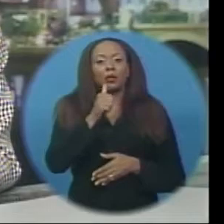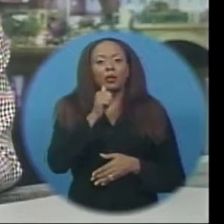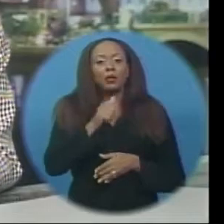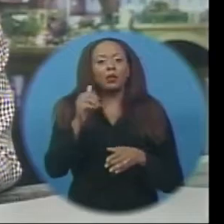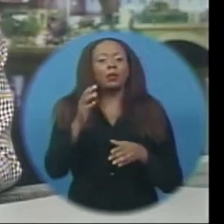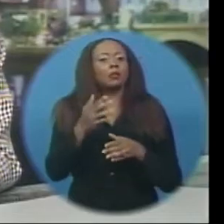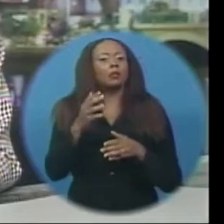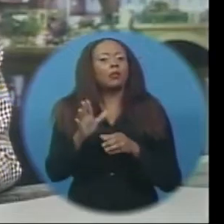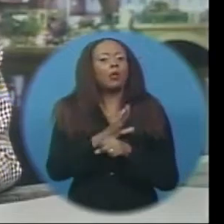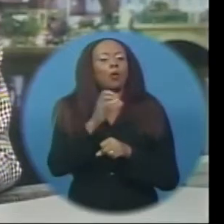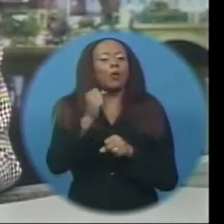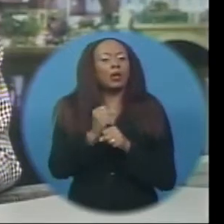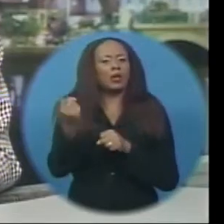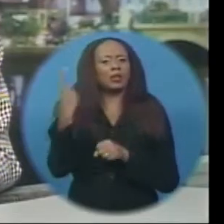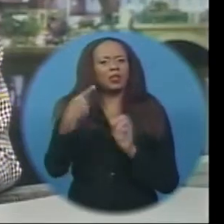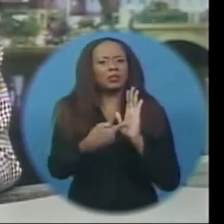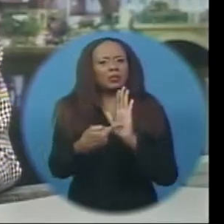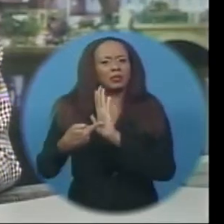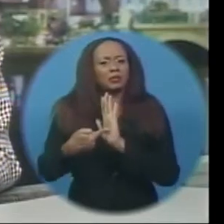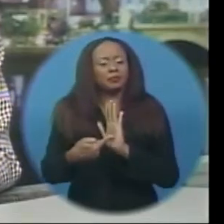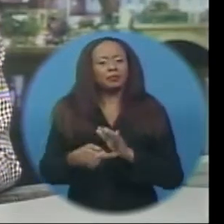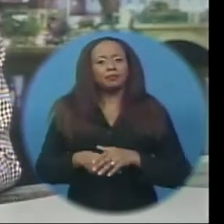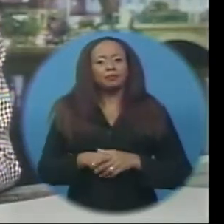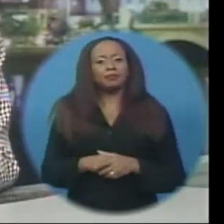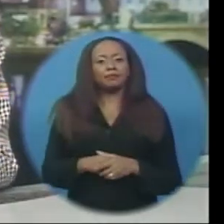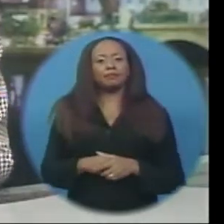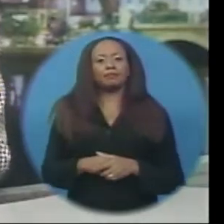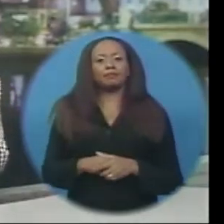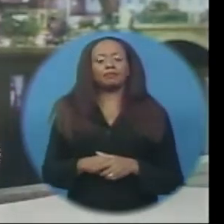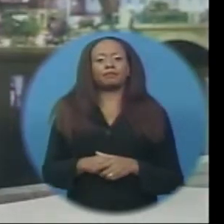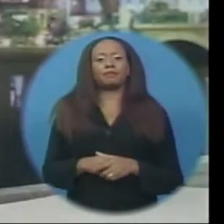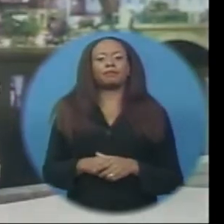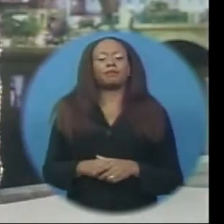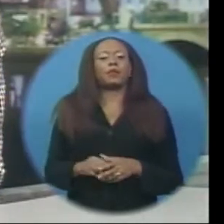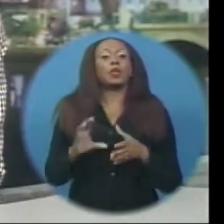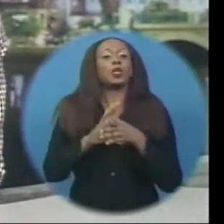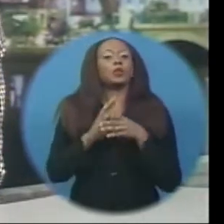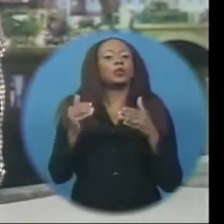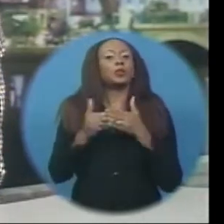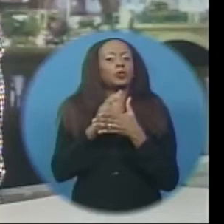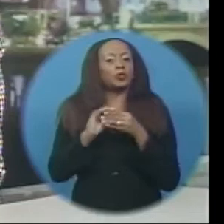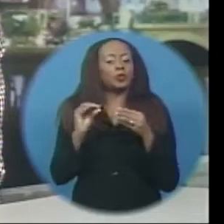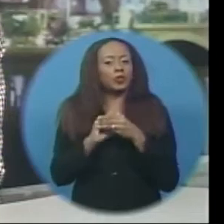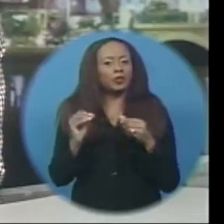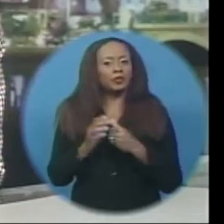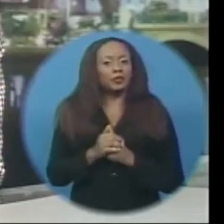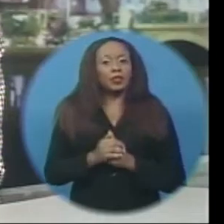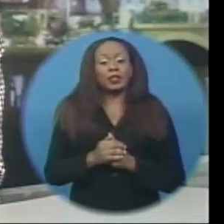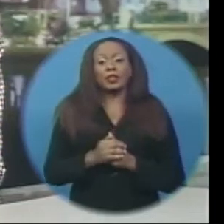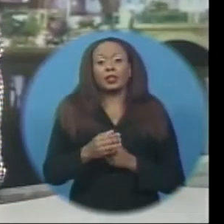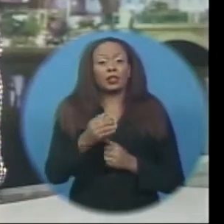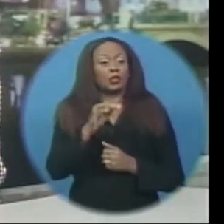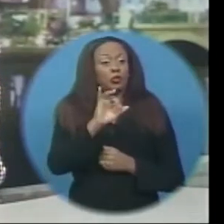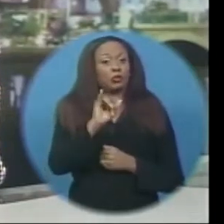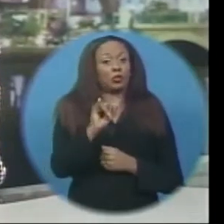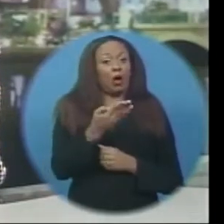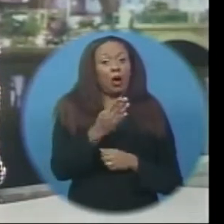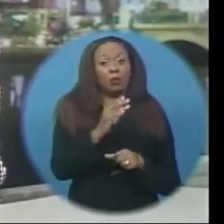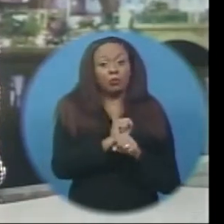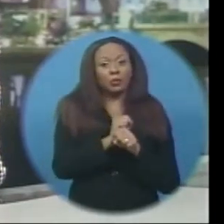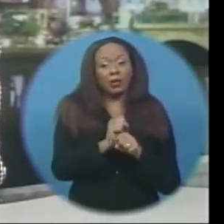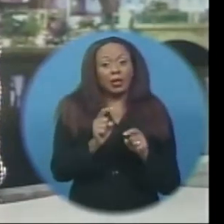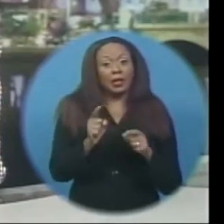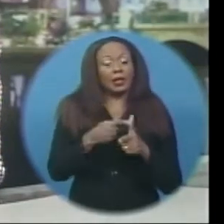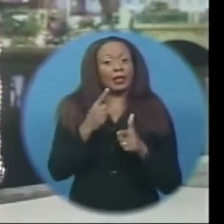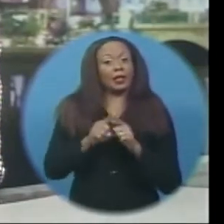year's scholarship winners. Well, this story now, their jobs and then their jobs like